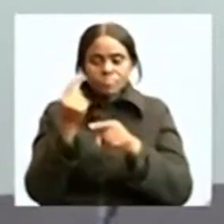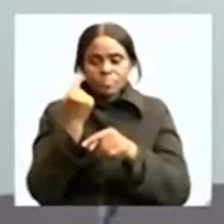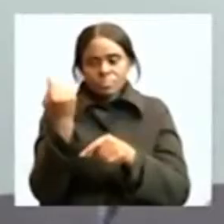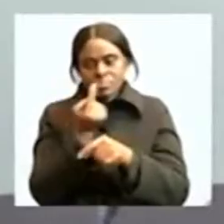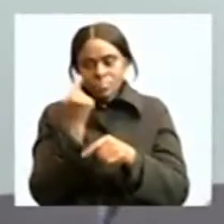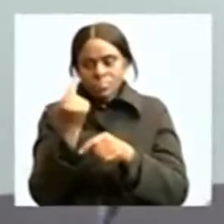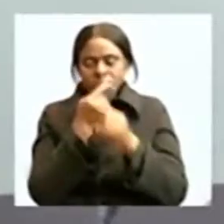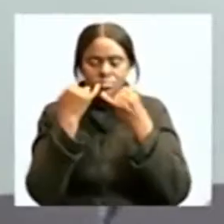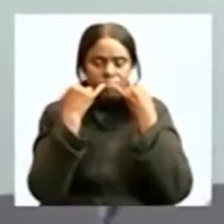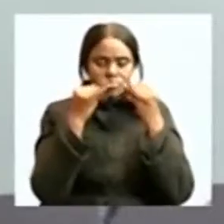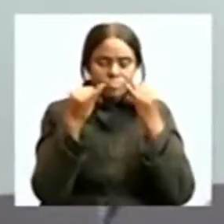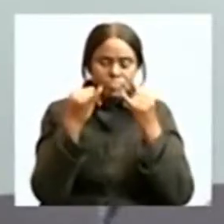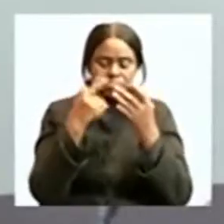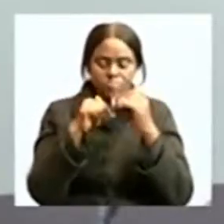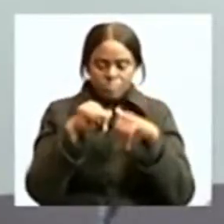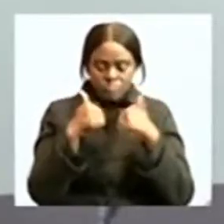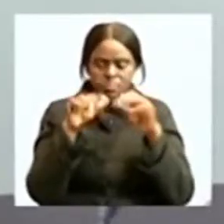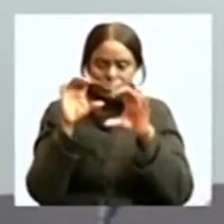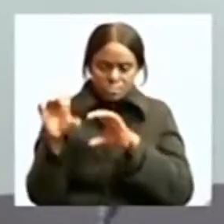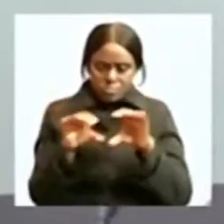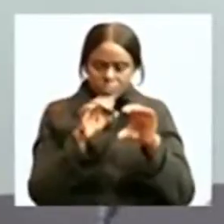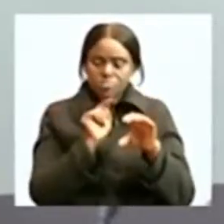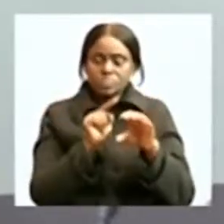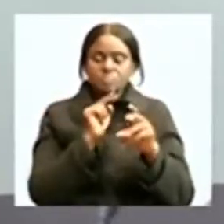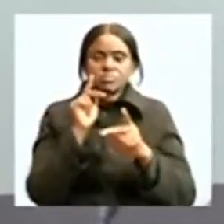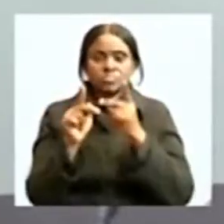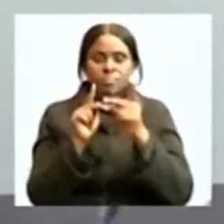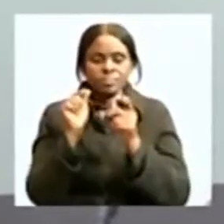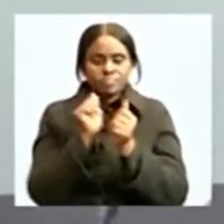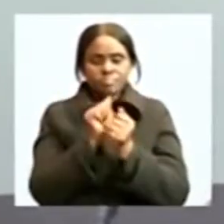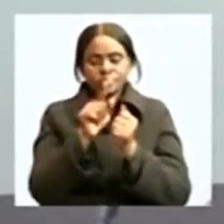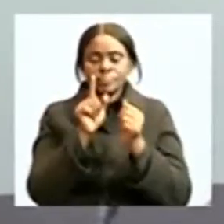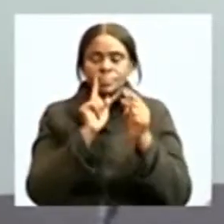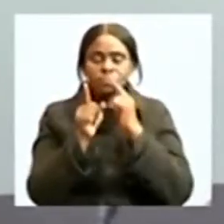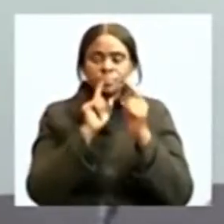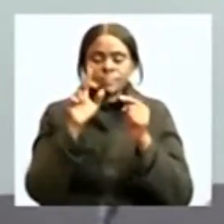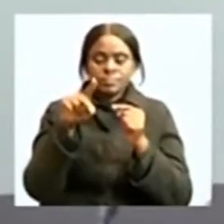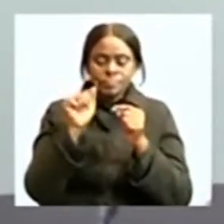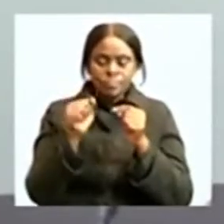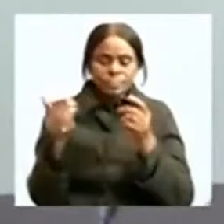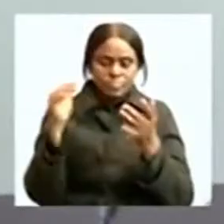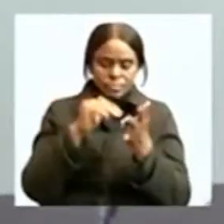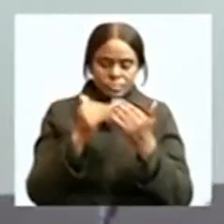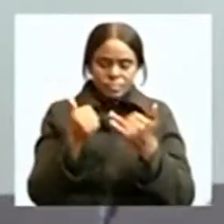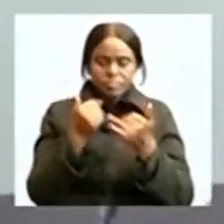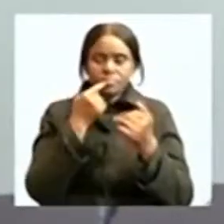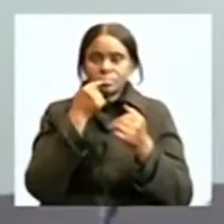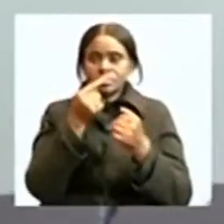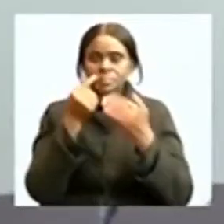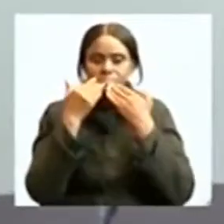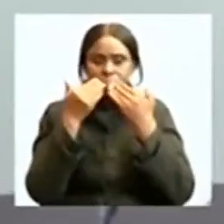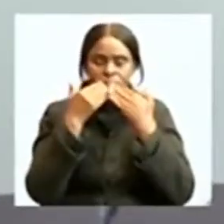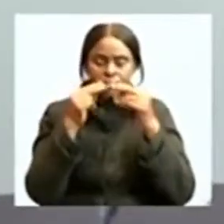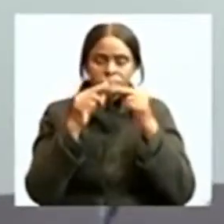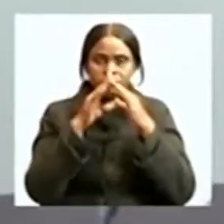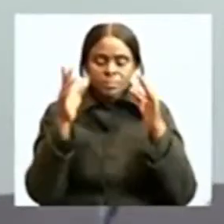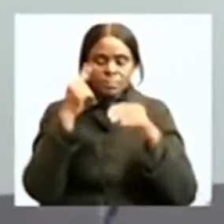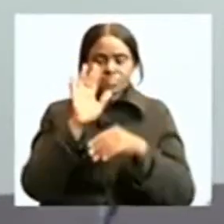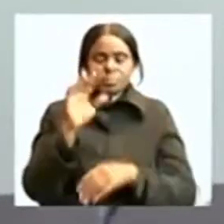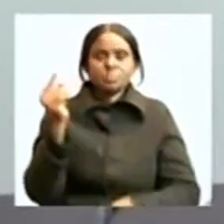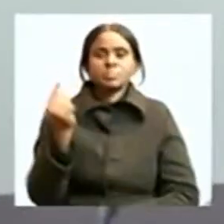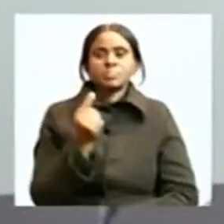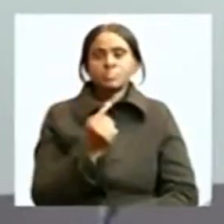formality that we do this process. With that said, PS, I would like to once again say thank you very much for your